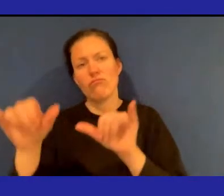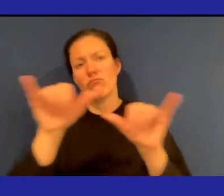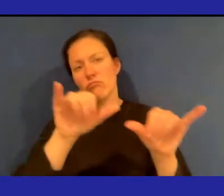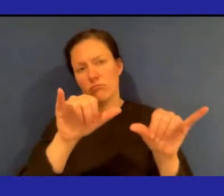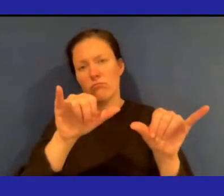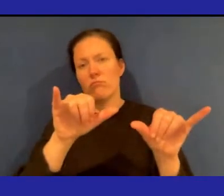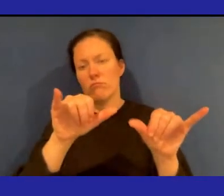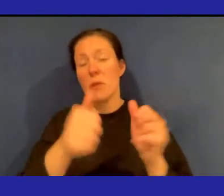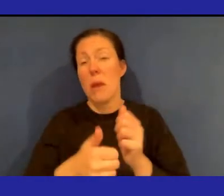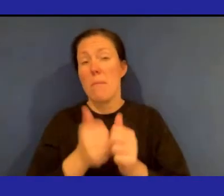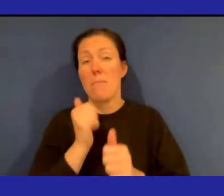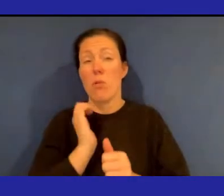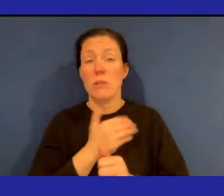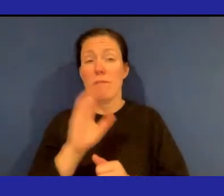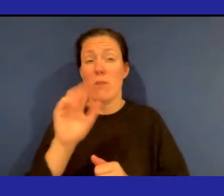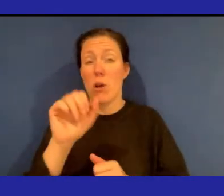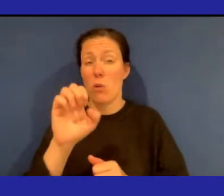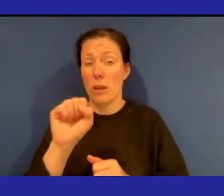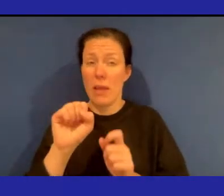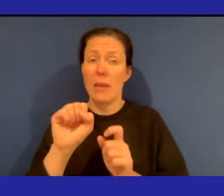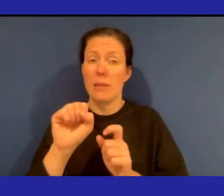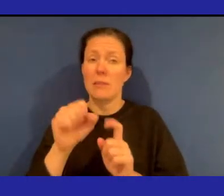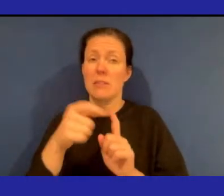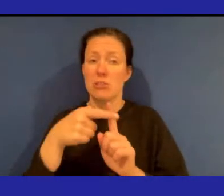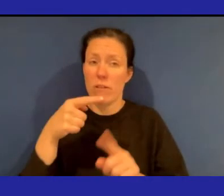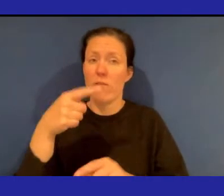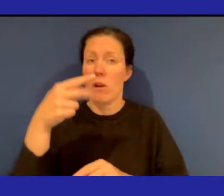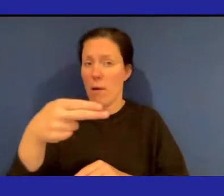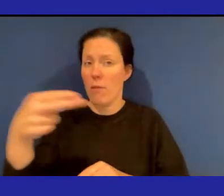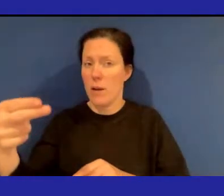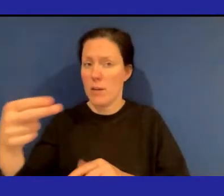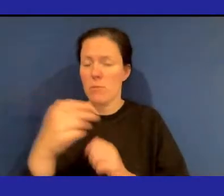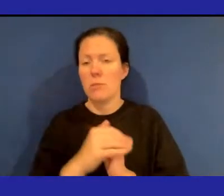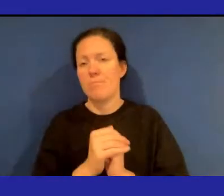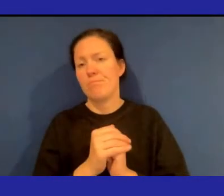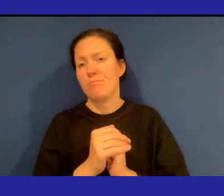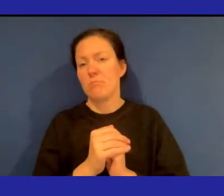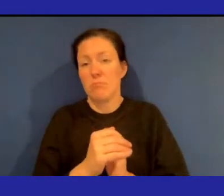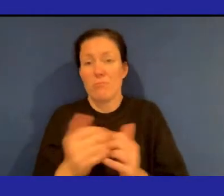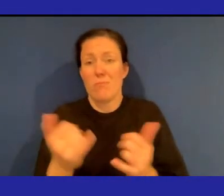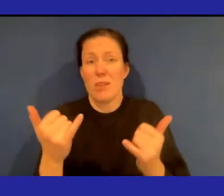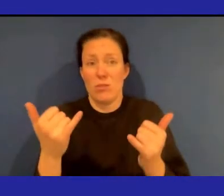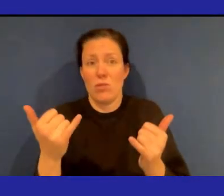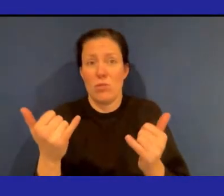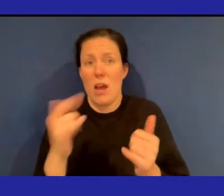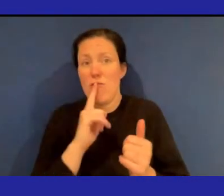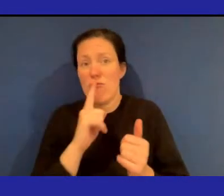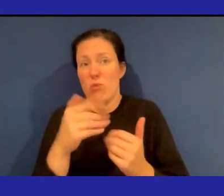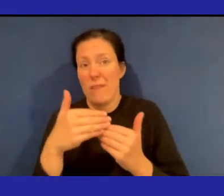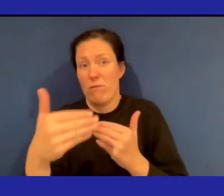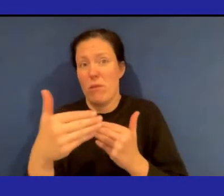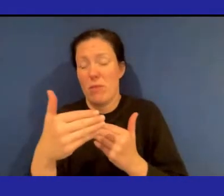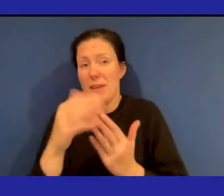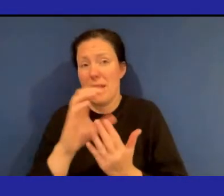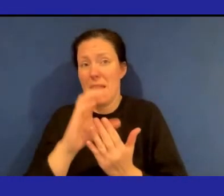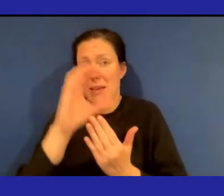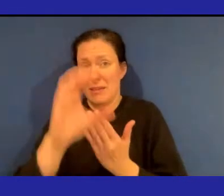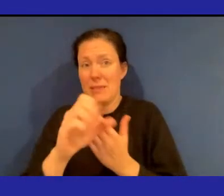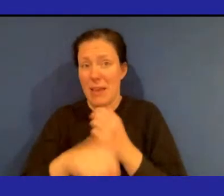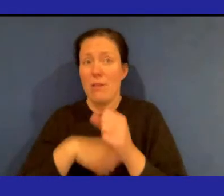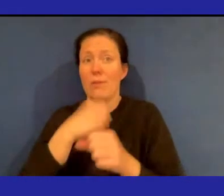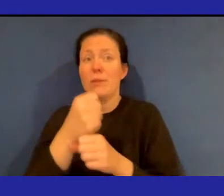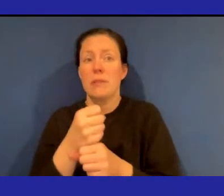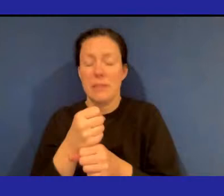hospital system. And at the present time and over this calendar year, and I'll say consistently